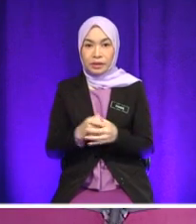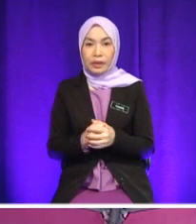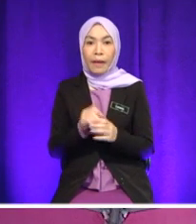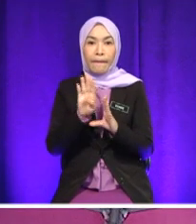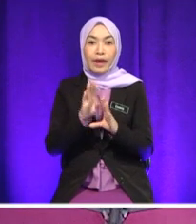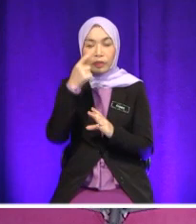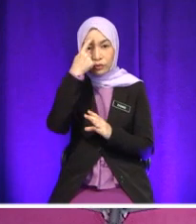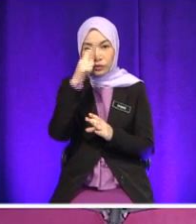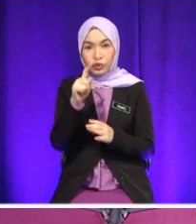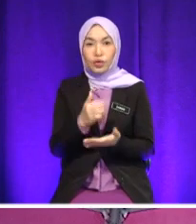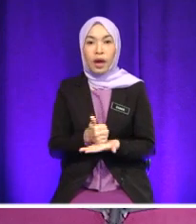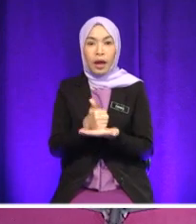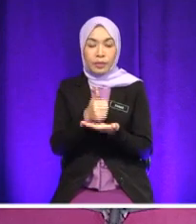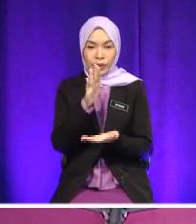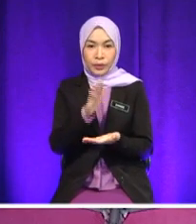All right.